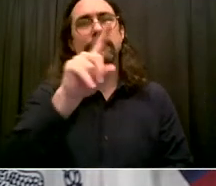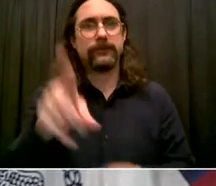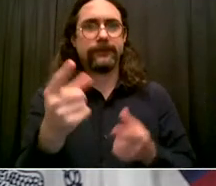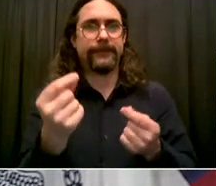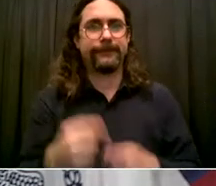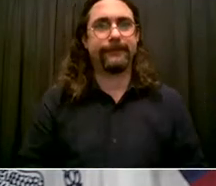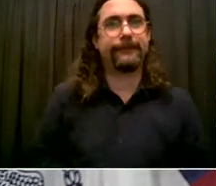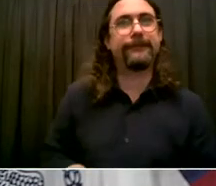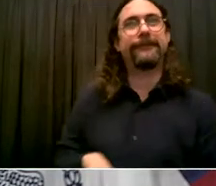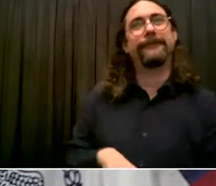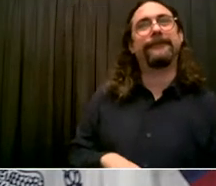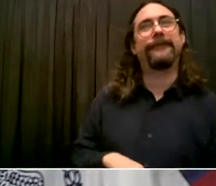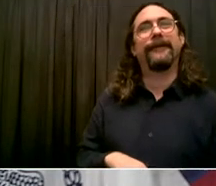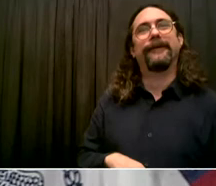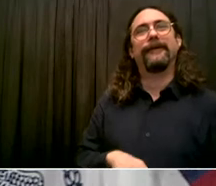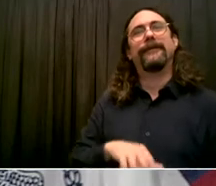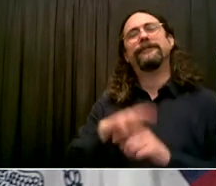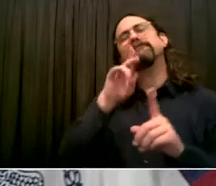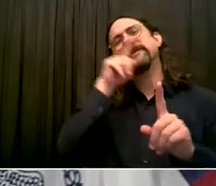political football with